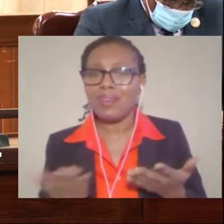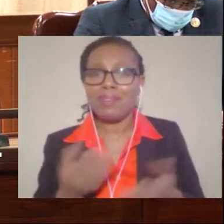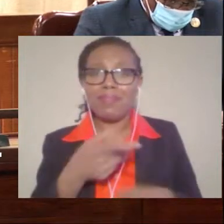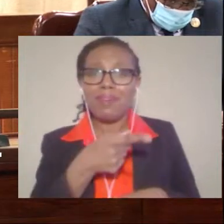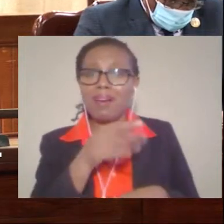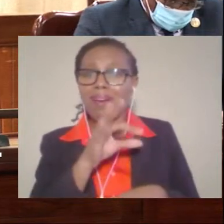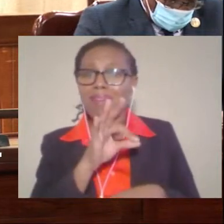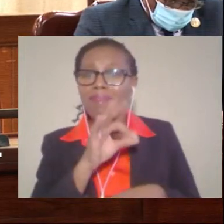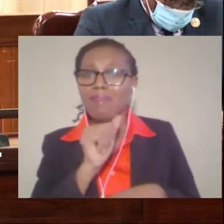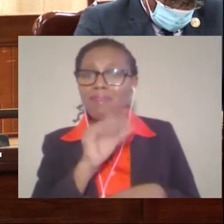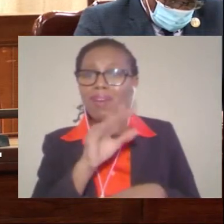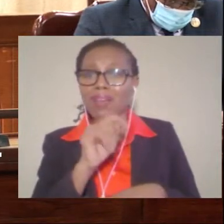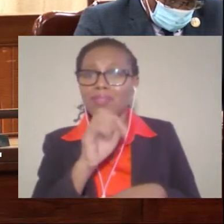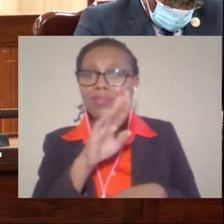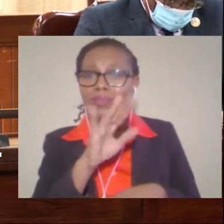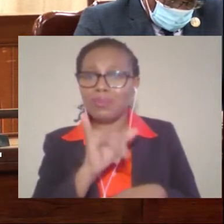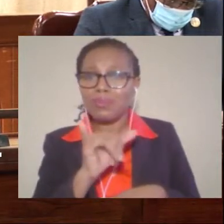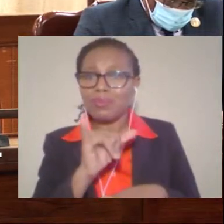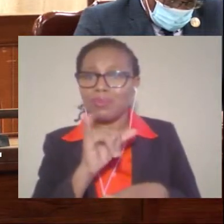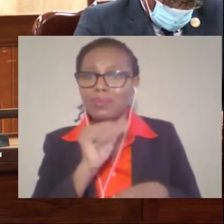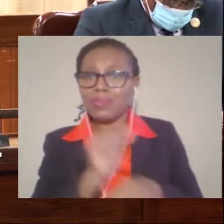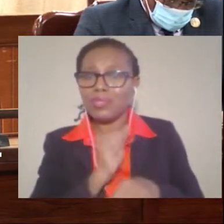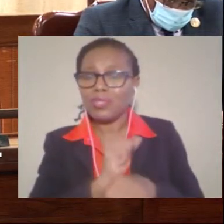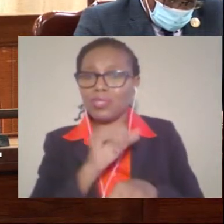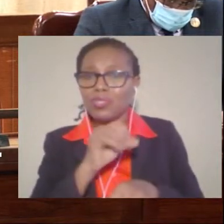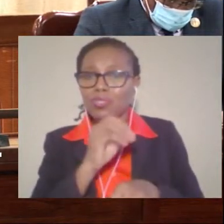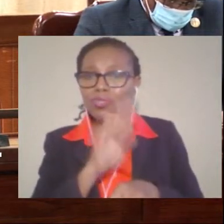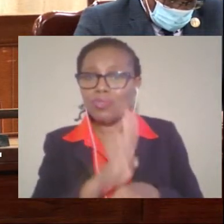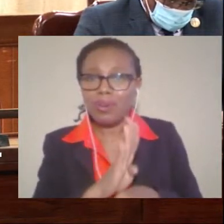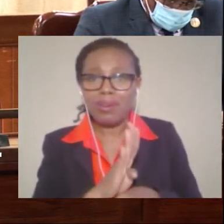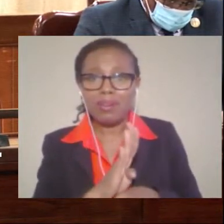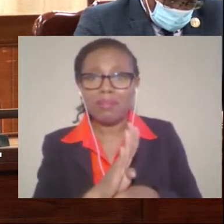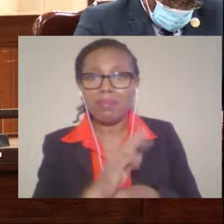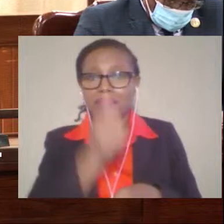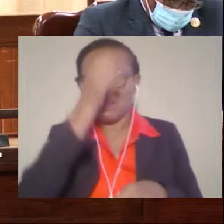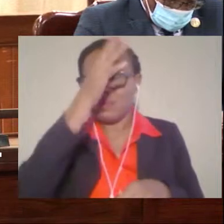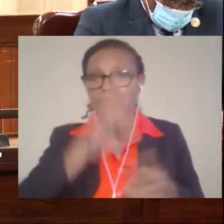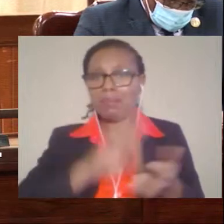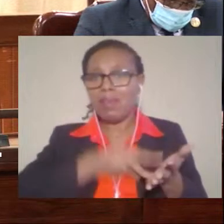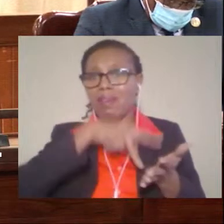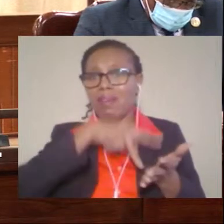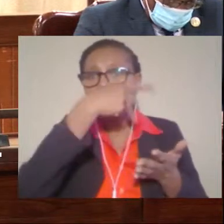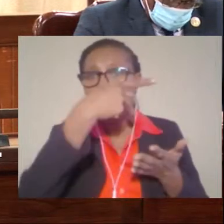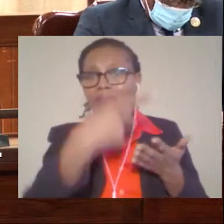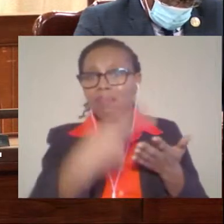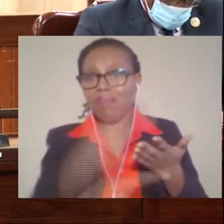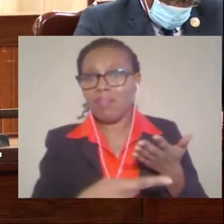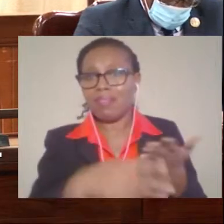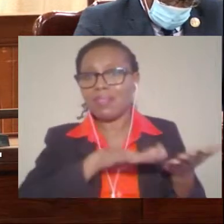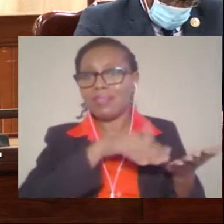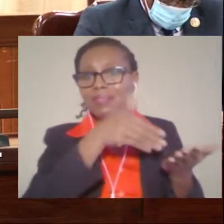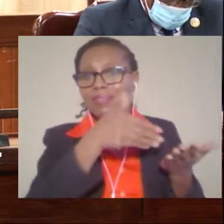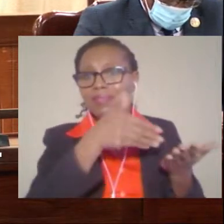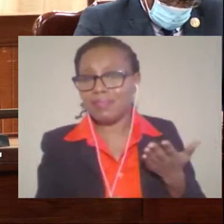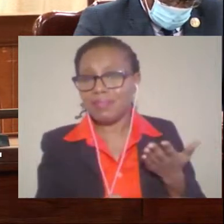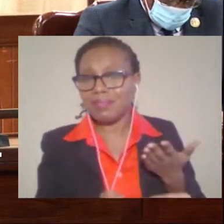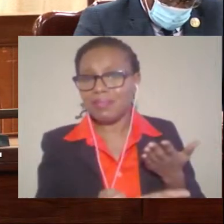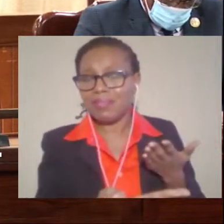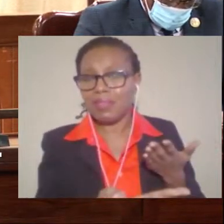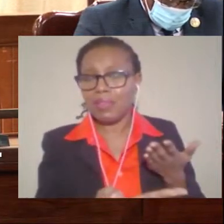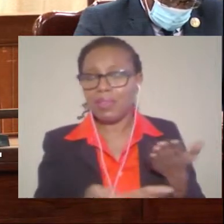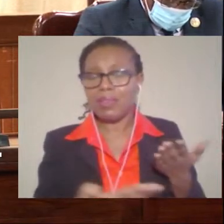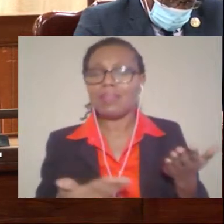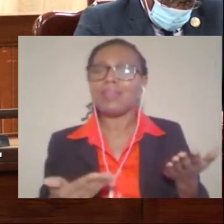tragically and met his death? These questions have been